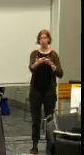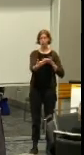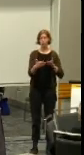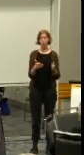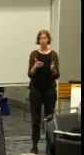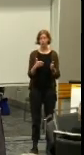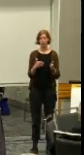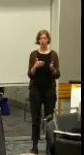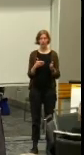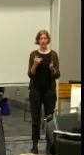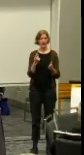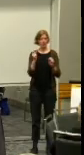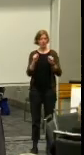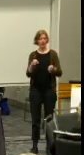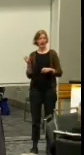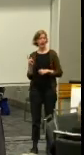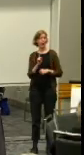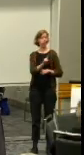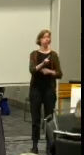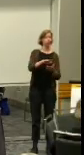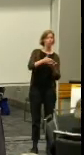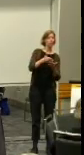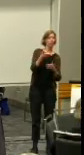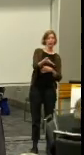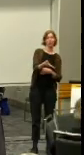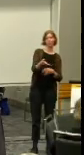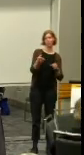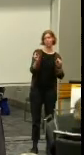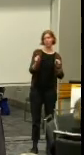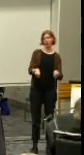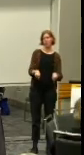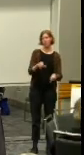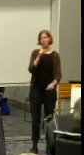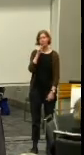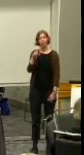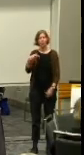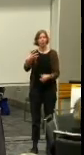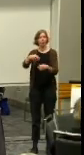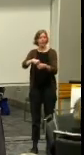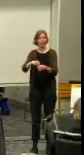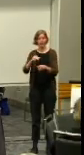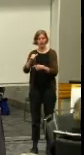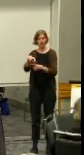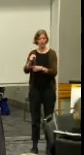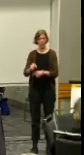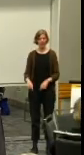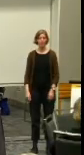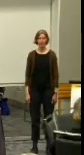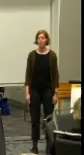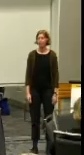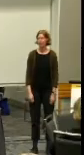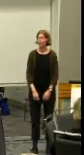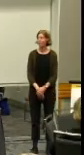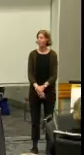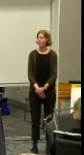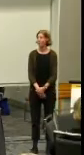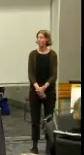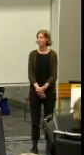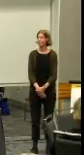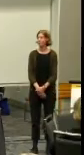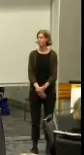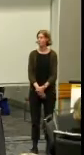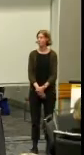then still cook, still be able to have access to that. I think again with the idea that,